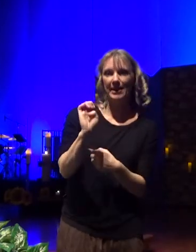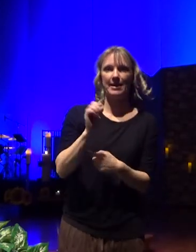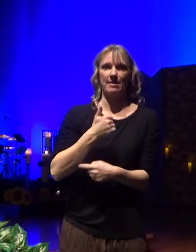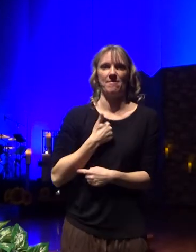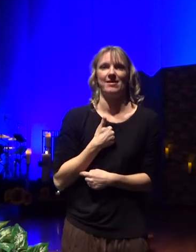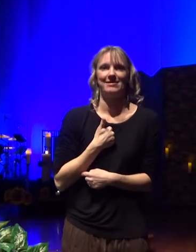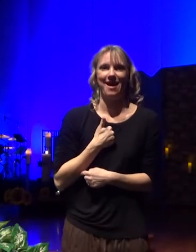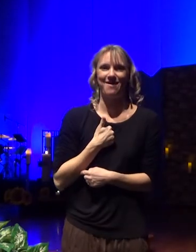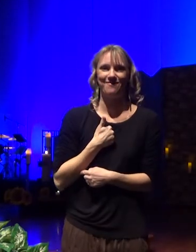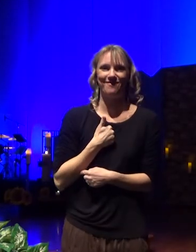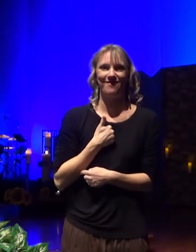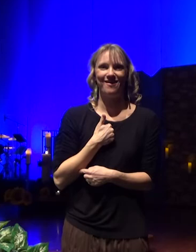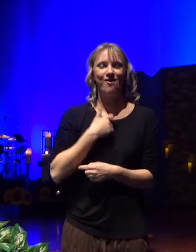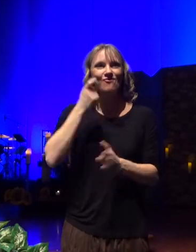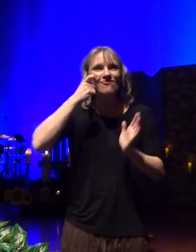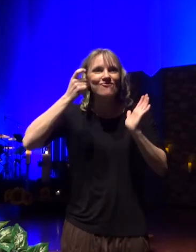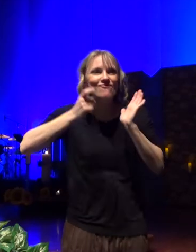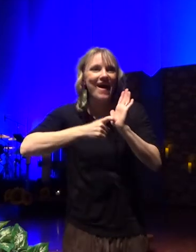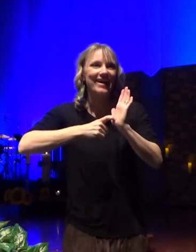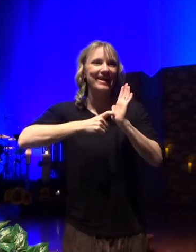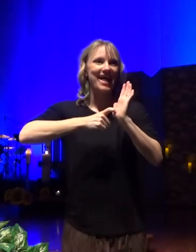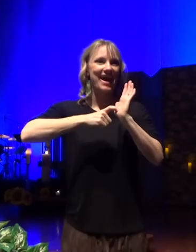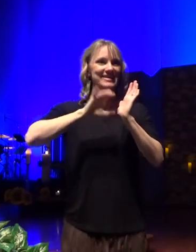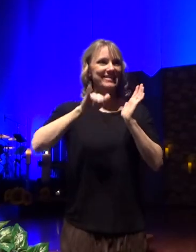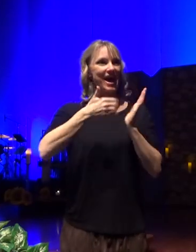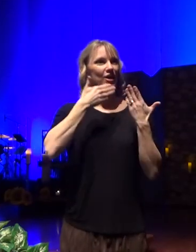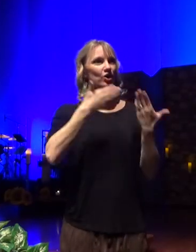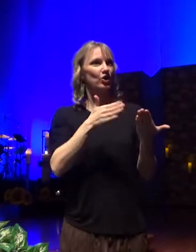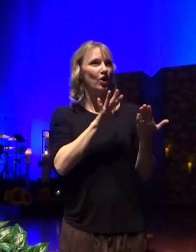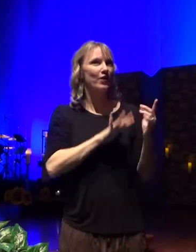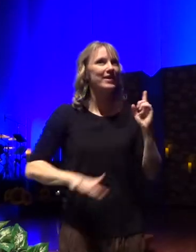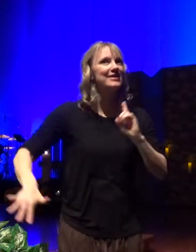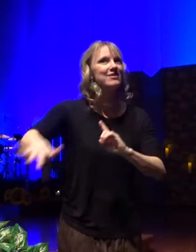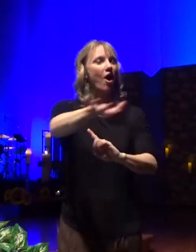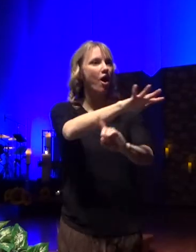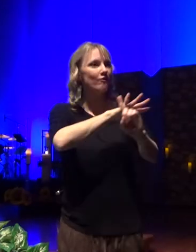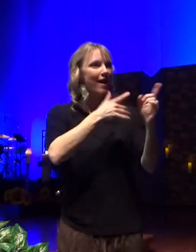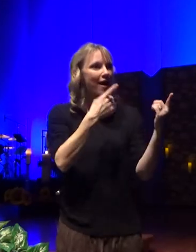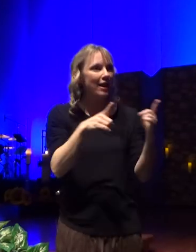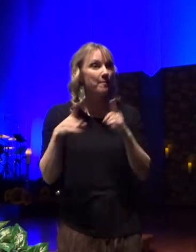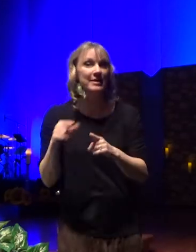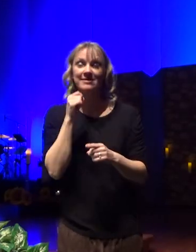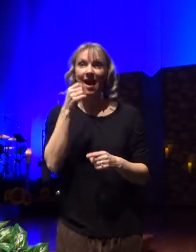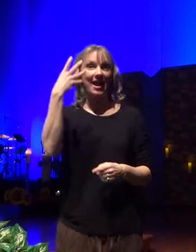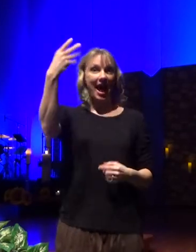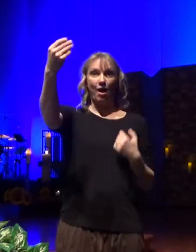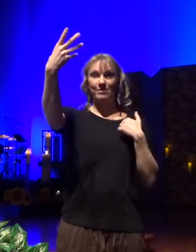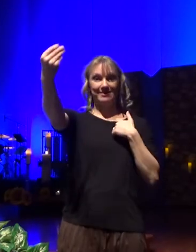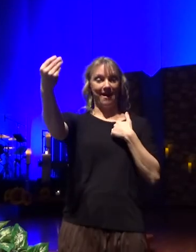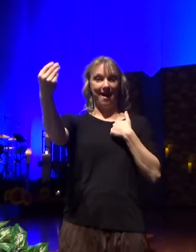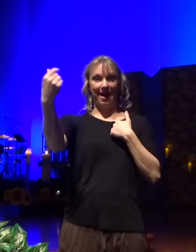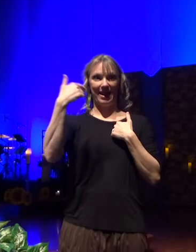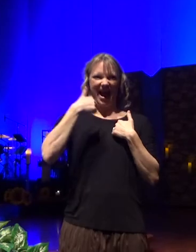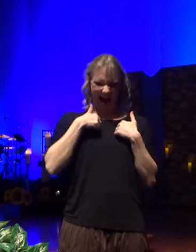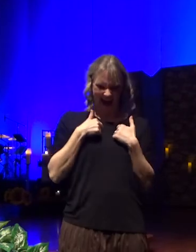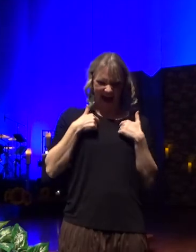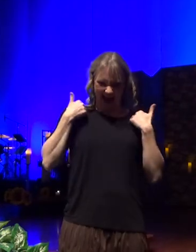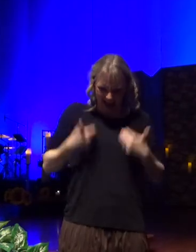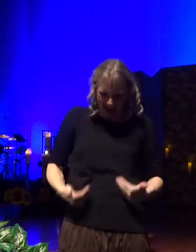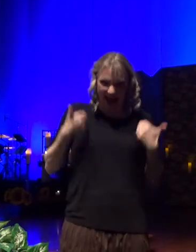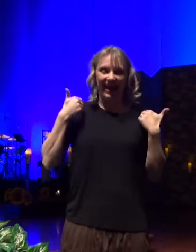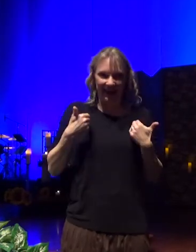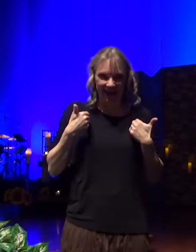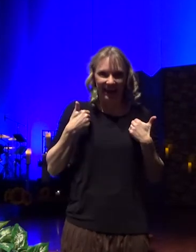myself. It's that ability to recognize that greater good that's around me all the time and to realize that it's not outside of me, that I'm